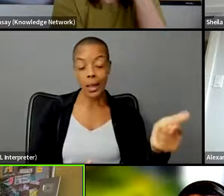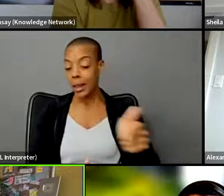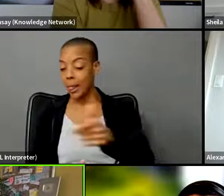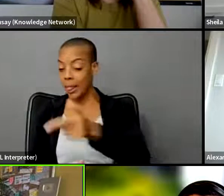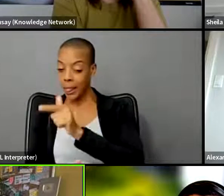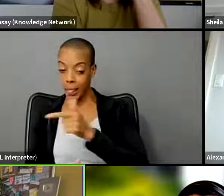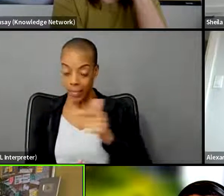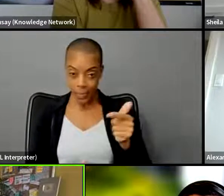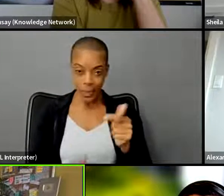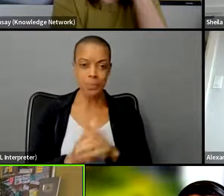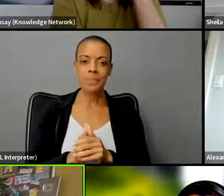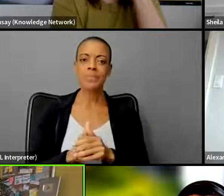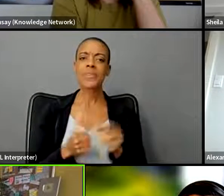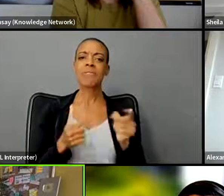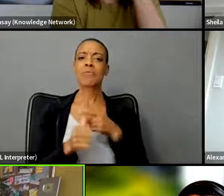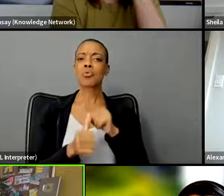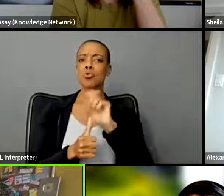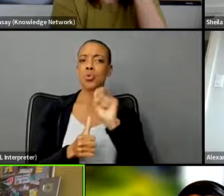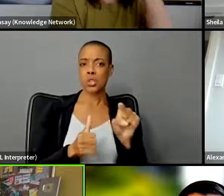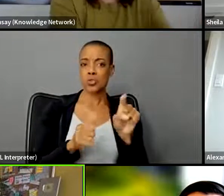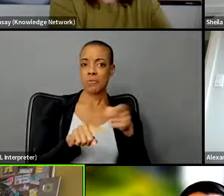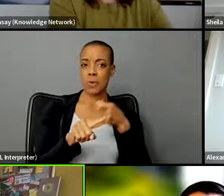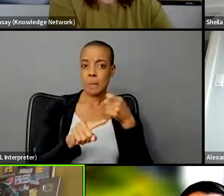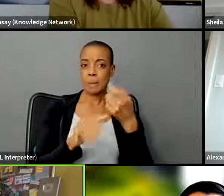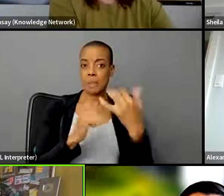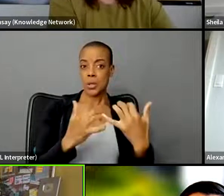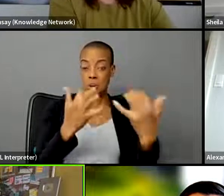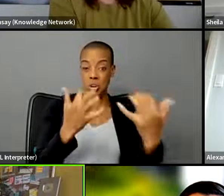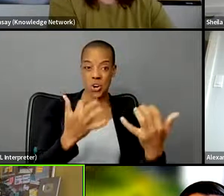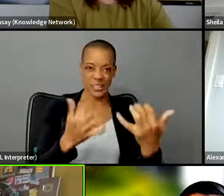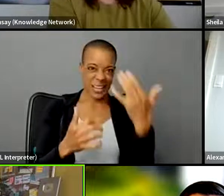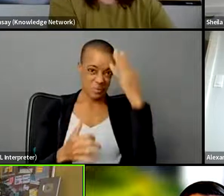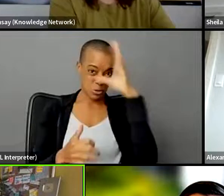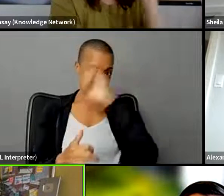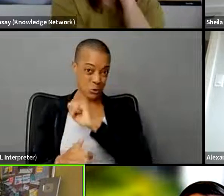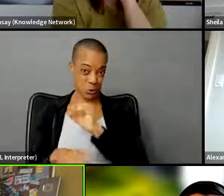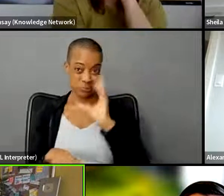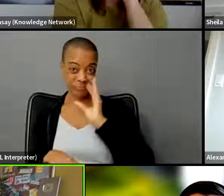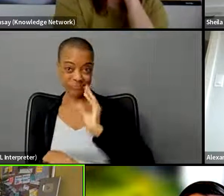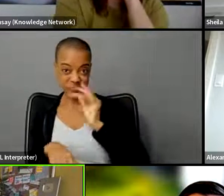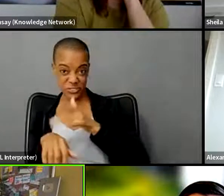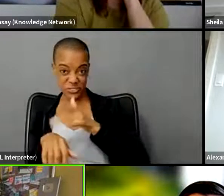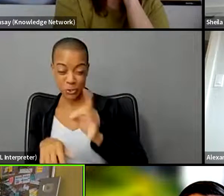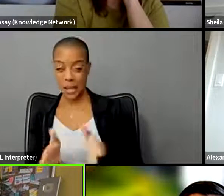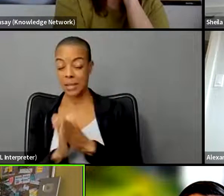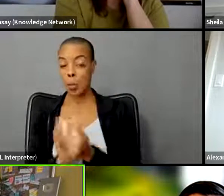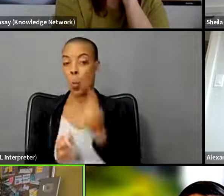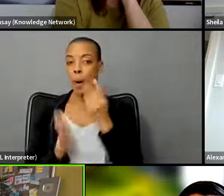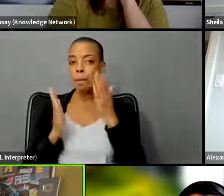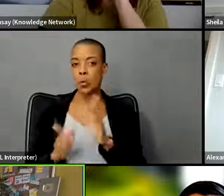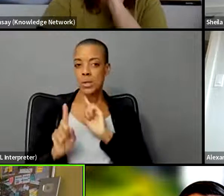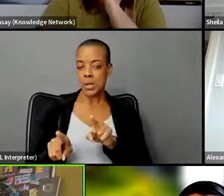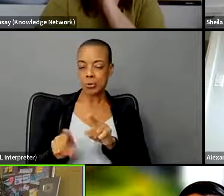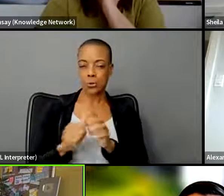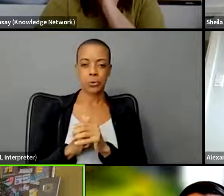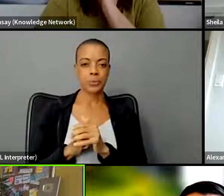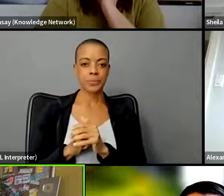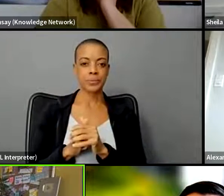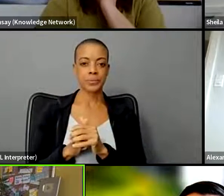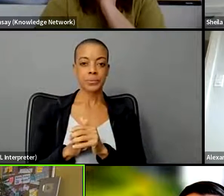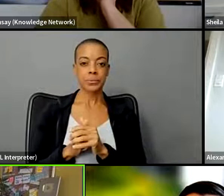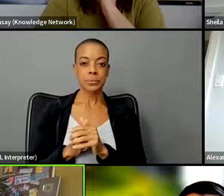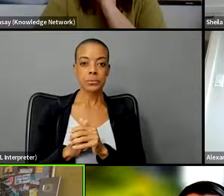which I imagine everyone on the panel will have some experience on. So maybe I can ask for one volunteer to answer this one. And it's on the